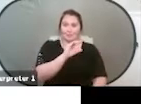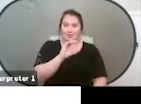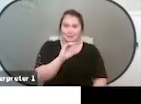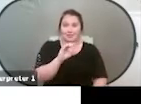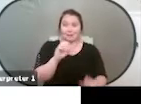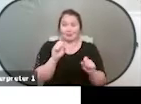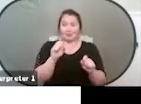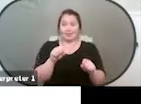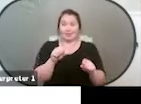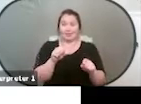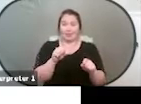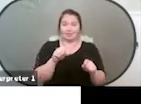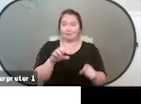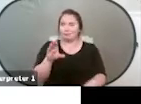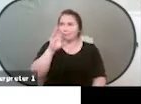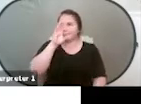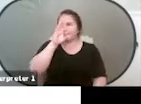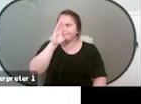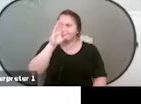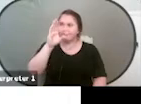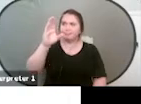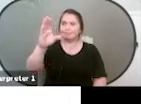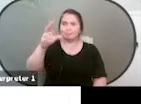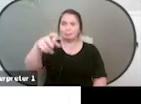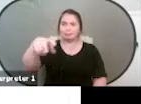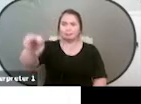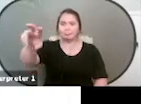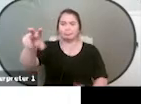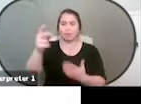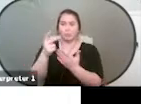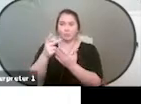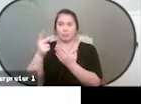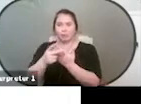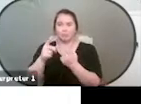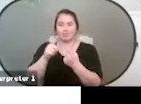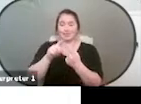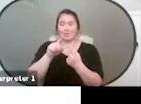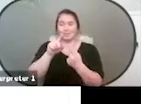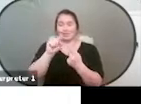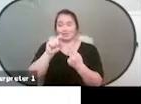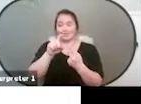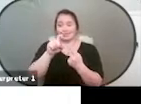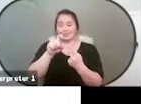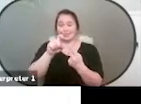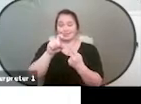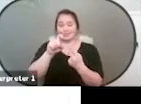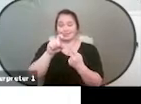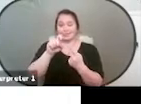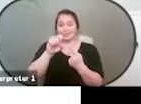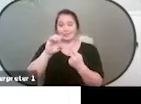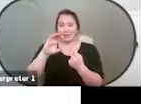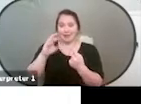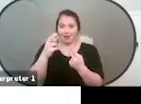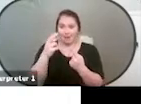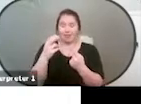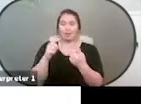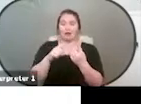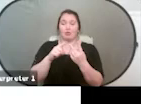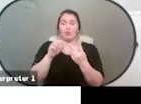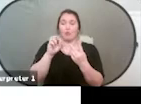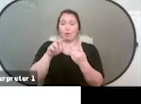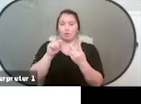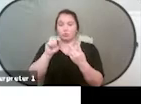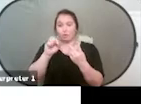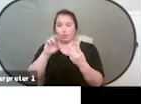right into the programs at Tech or Tarleton State University that are already at